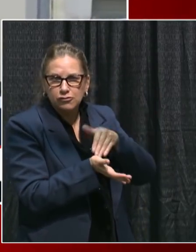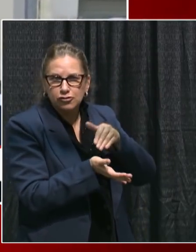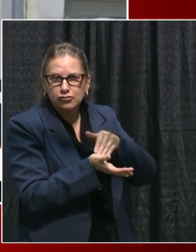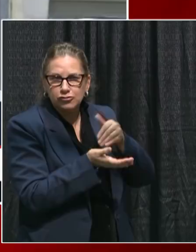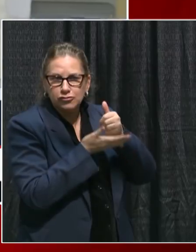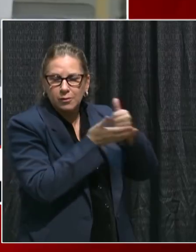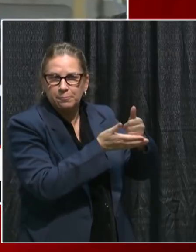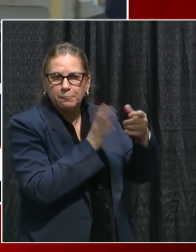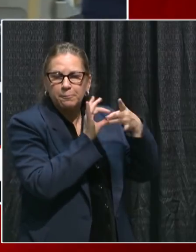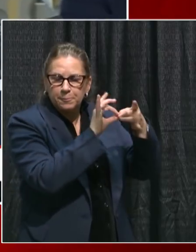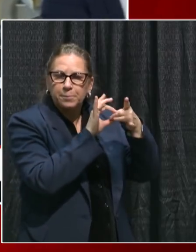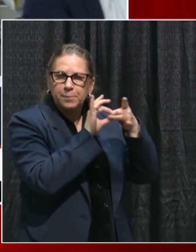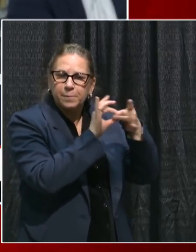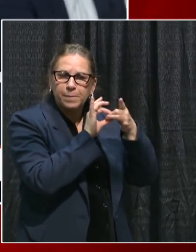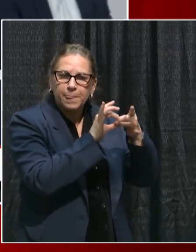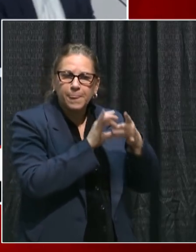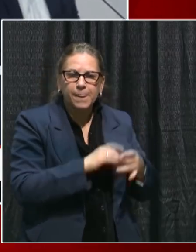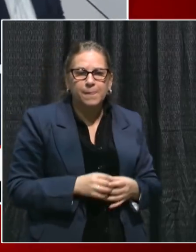Amanda Gomez.